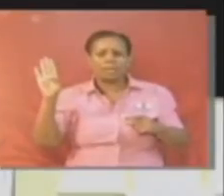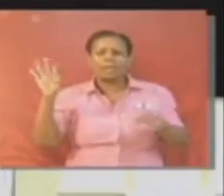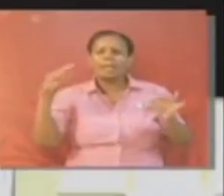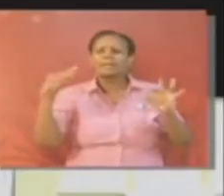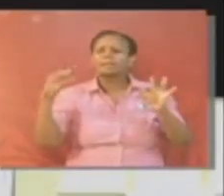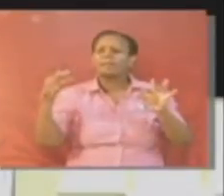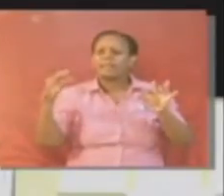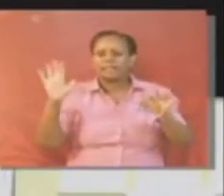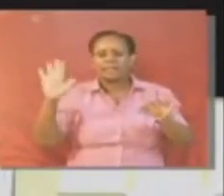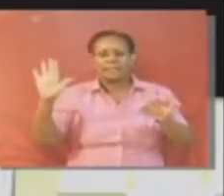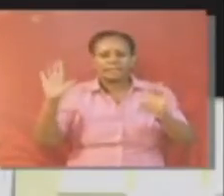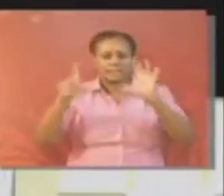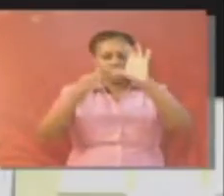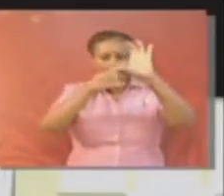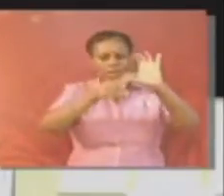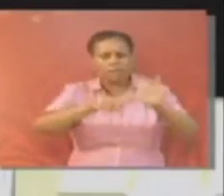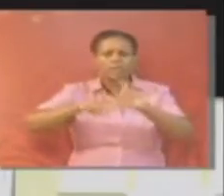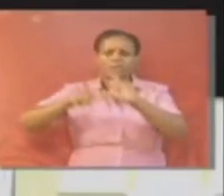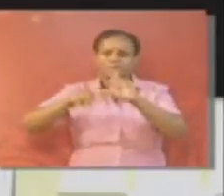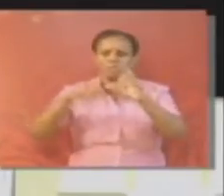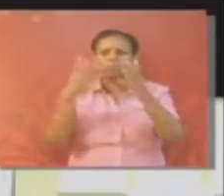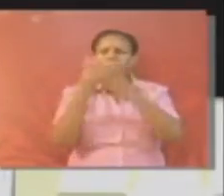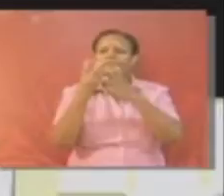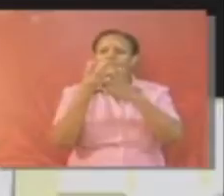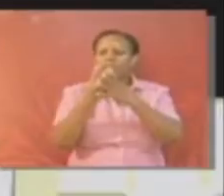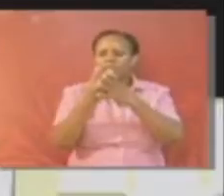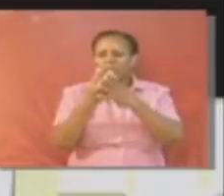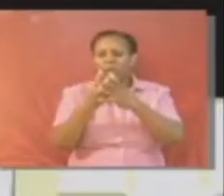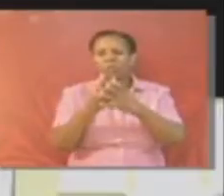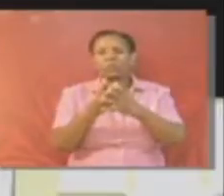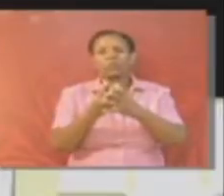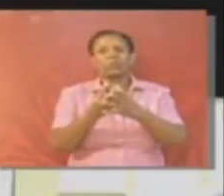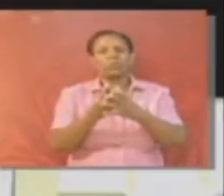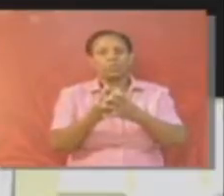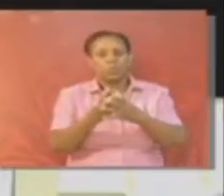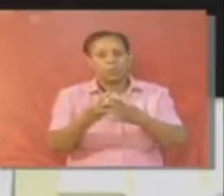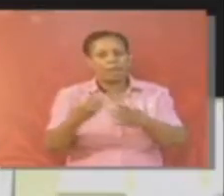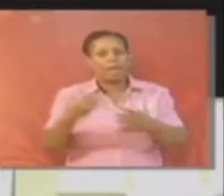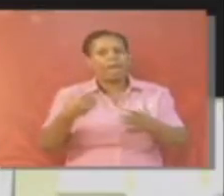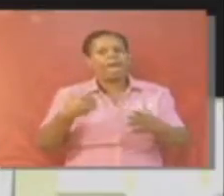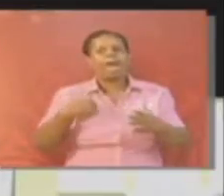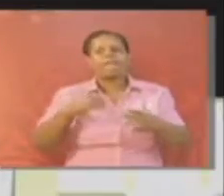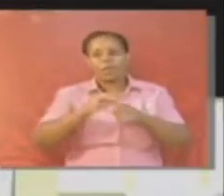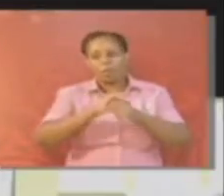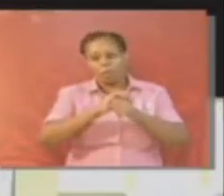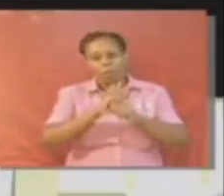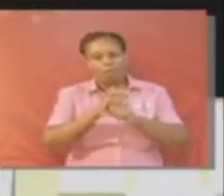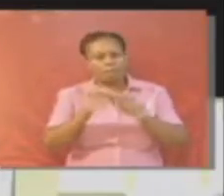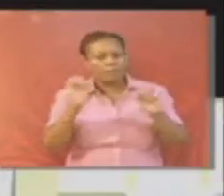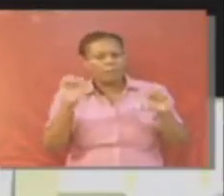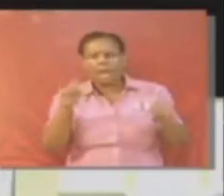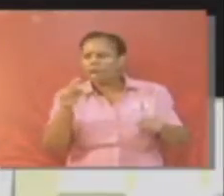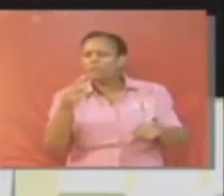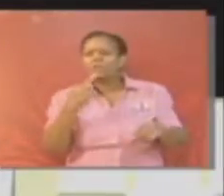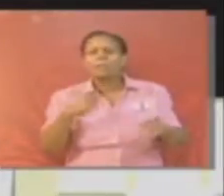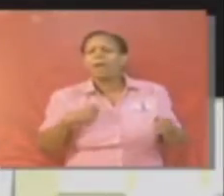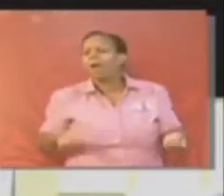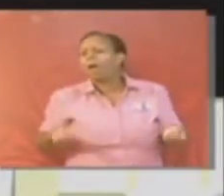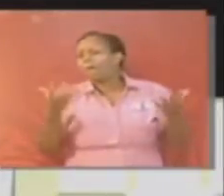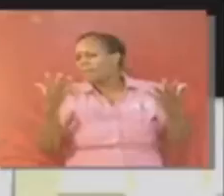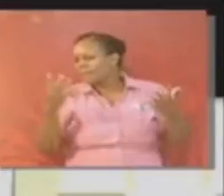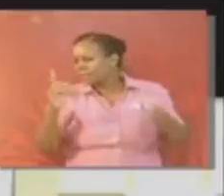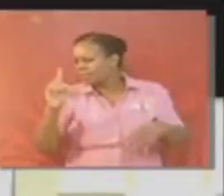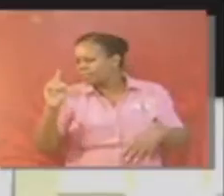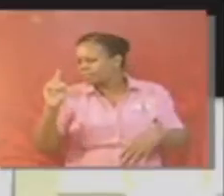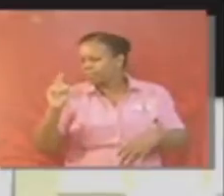Could the Ministry at this time state how many prison officers are among the active cases in the country? Okay. Prison